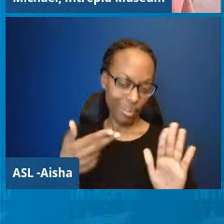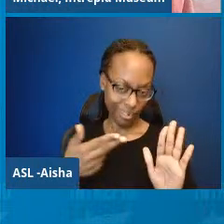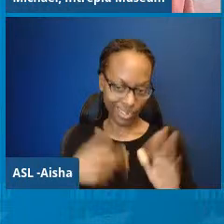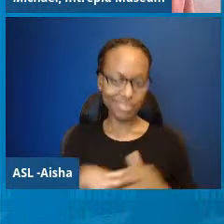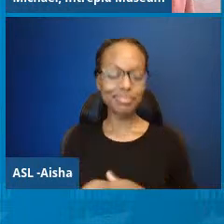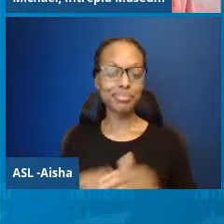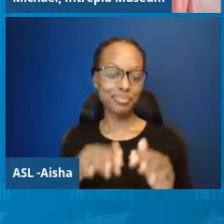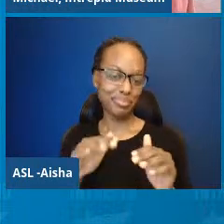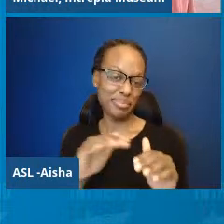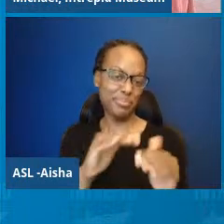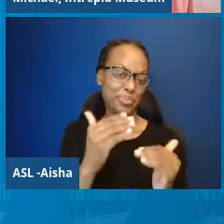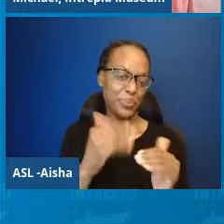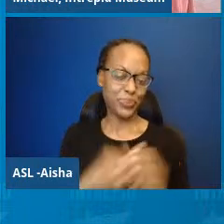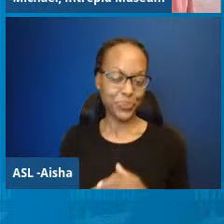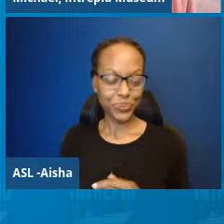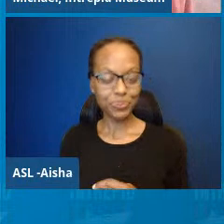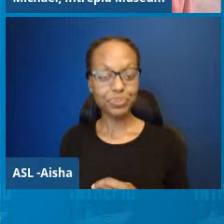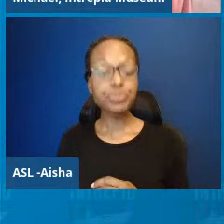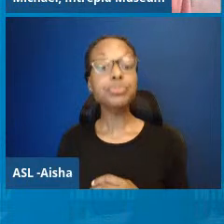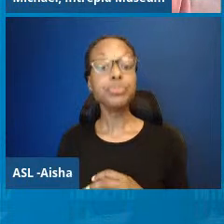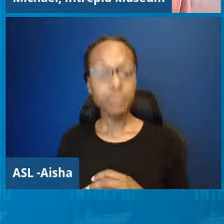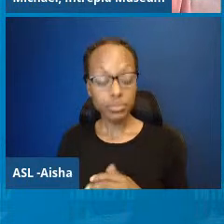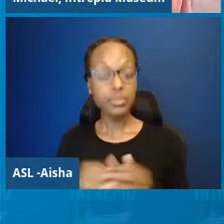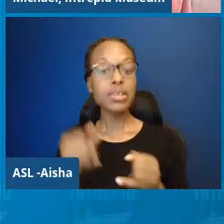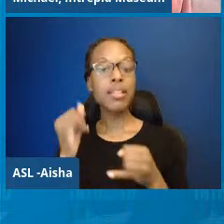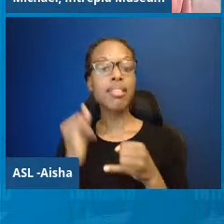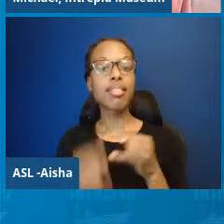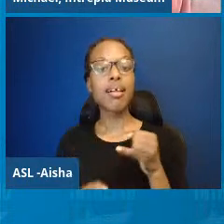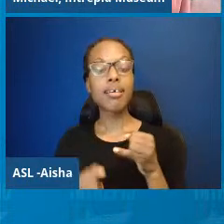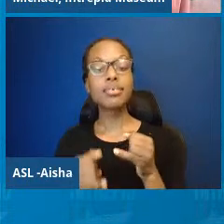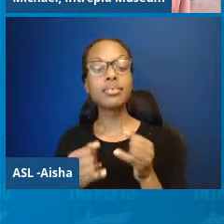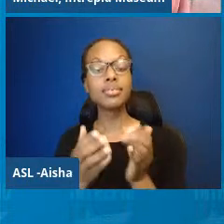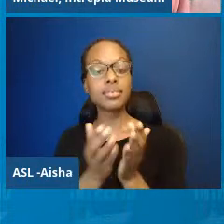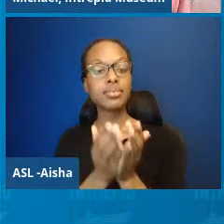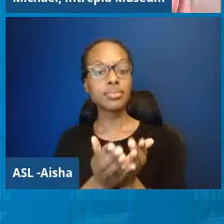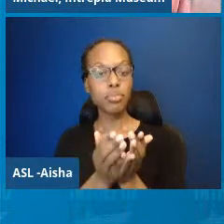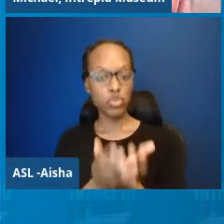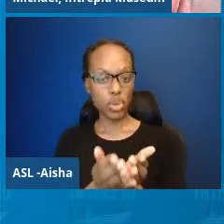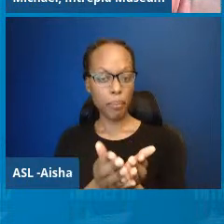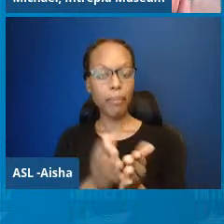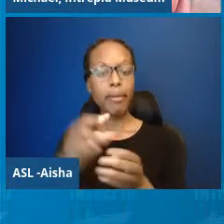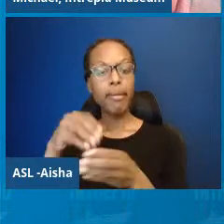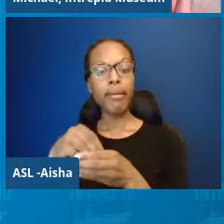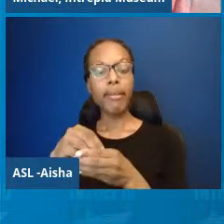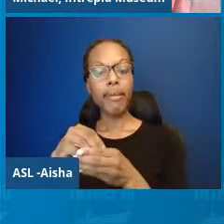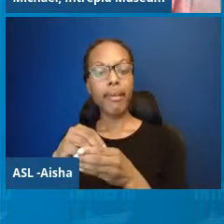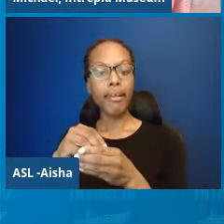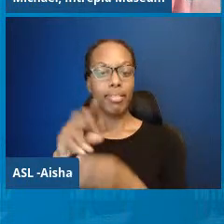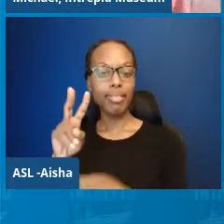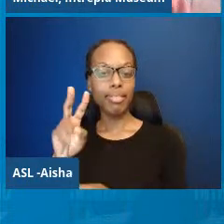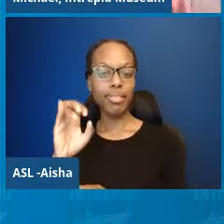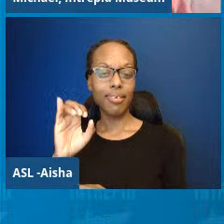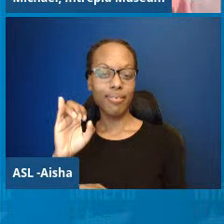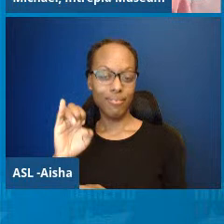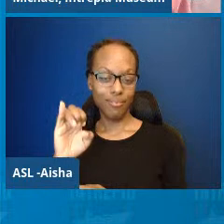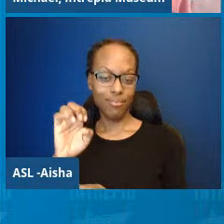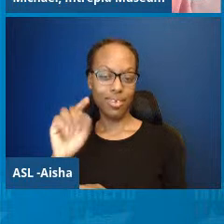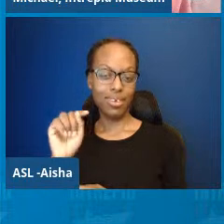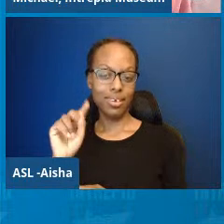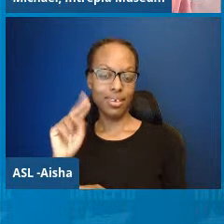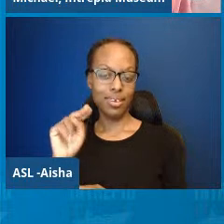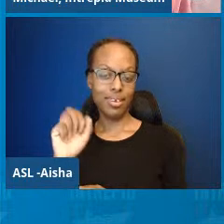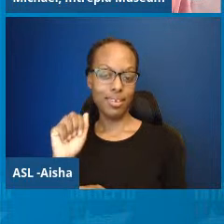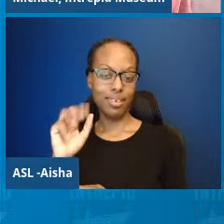War. Now, towards the end of Intrepid service, it did go into Vietnam. It served